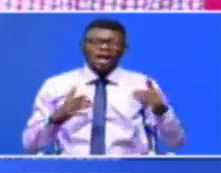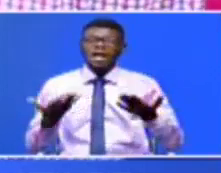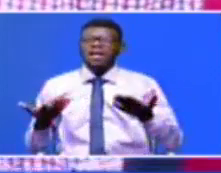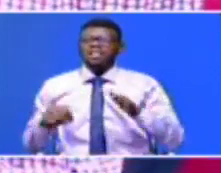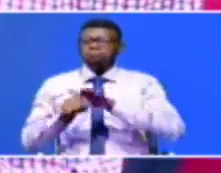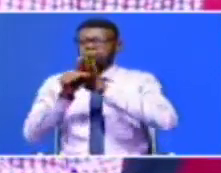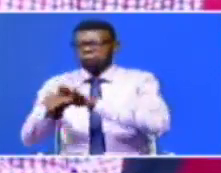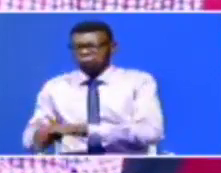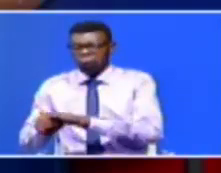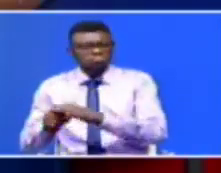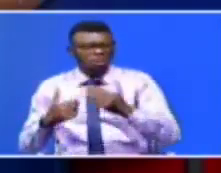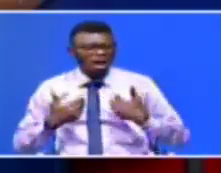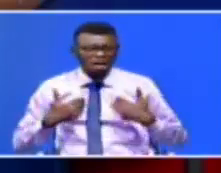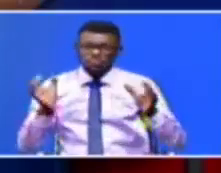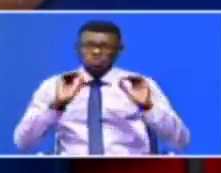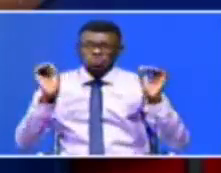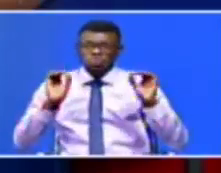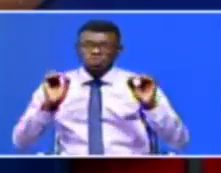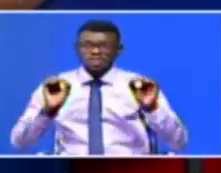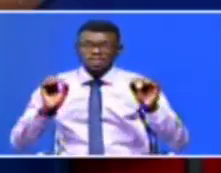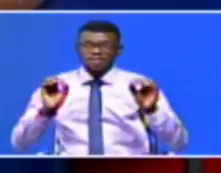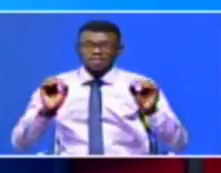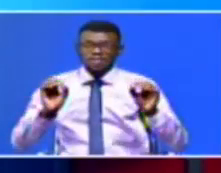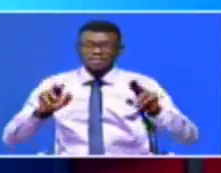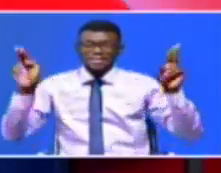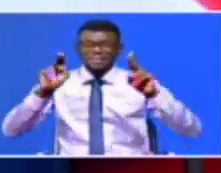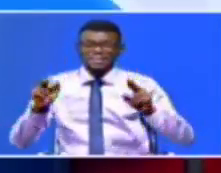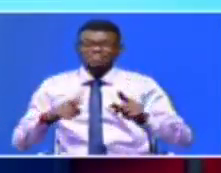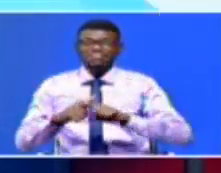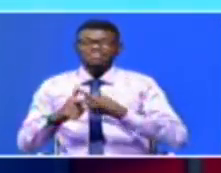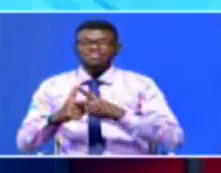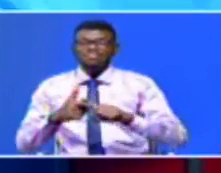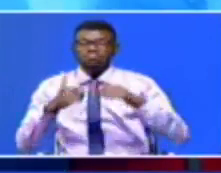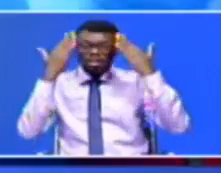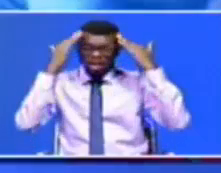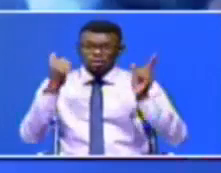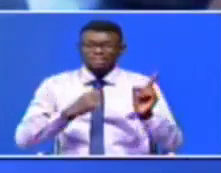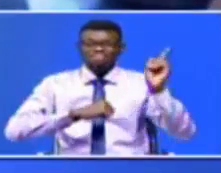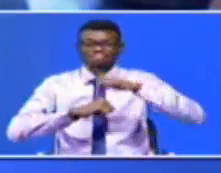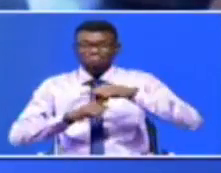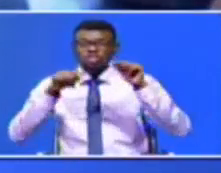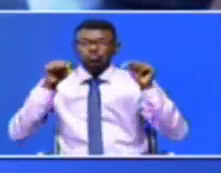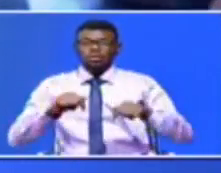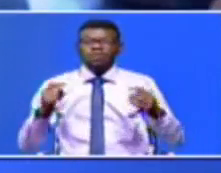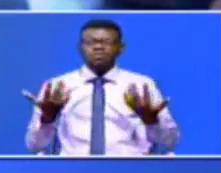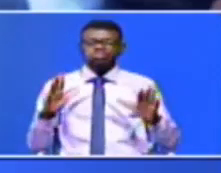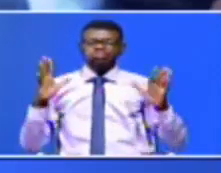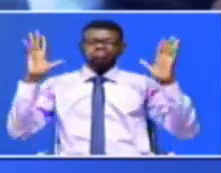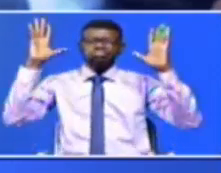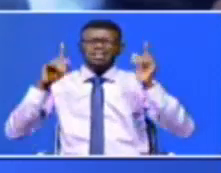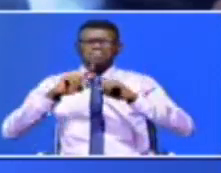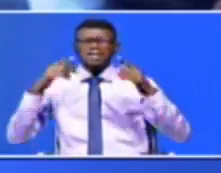Hakuna mtu anaonewa hapa. International Albinism Awareness Day was marked today without the usual eventful